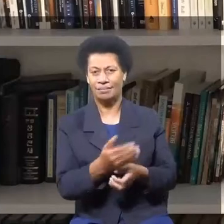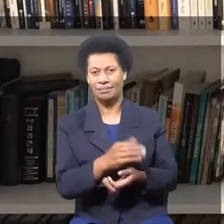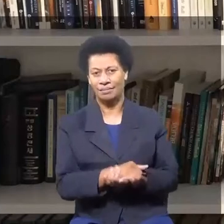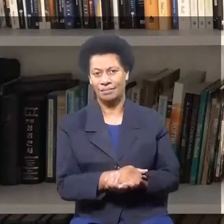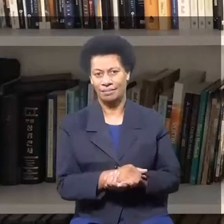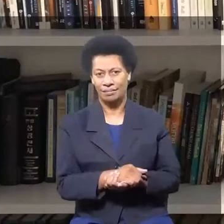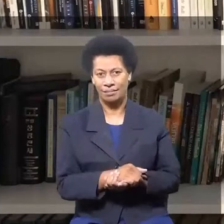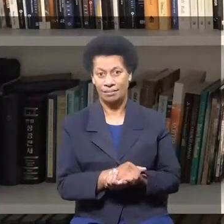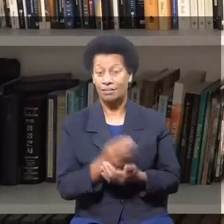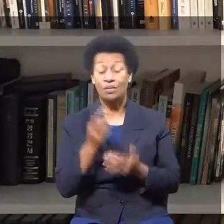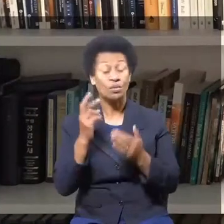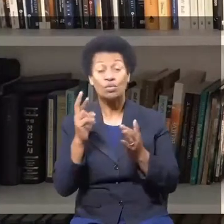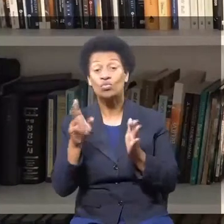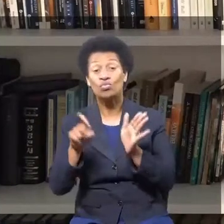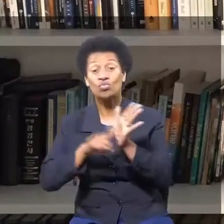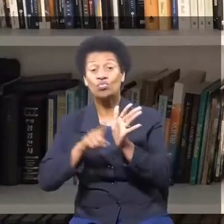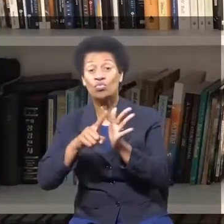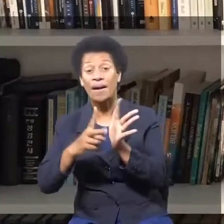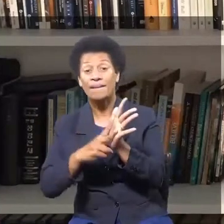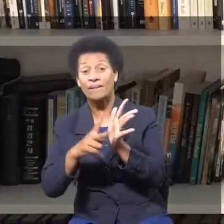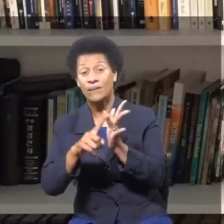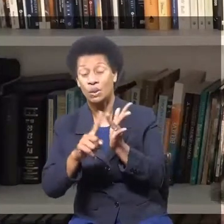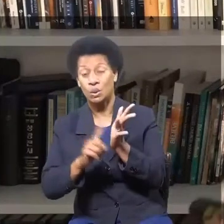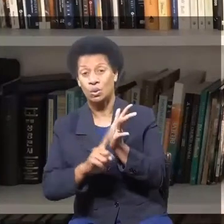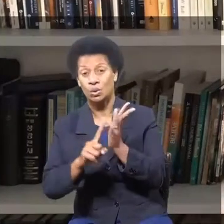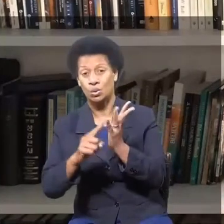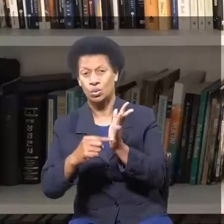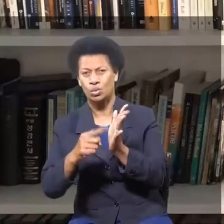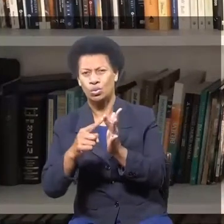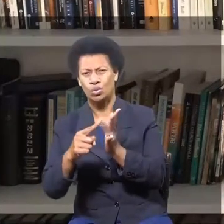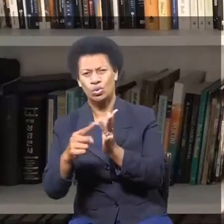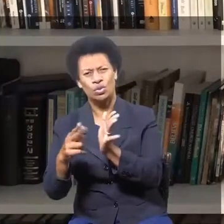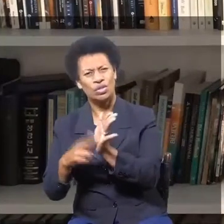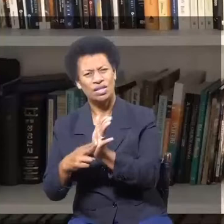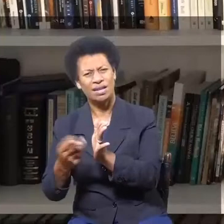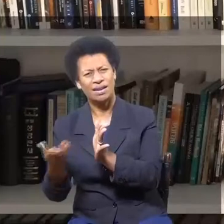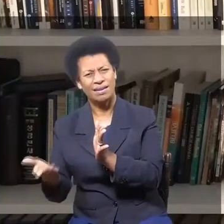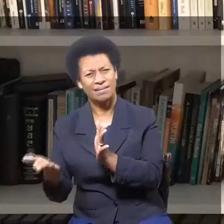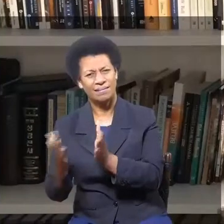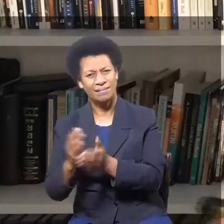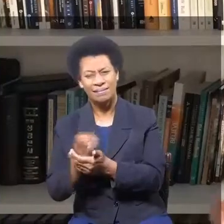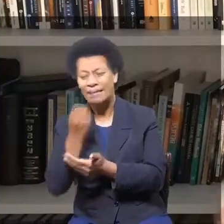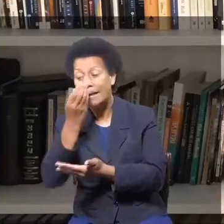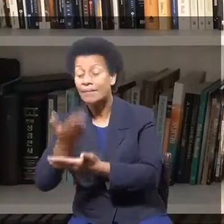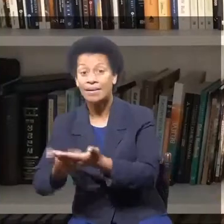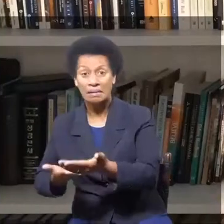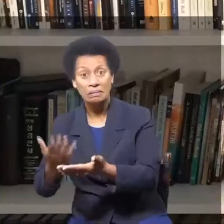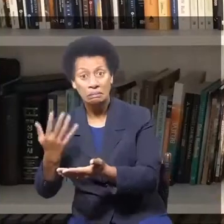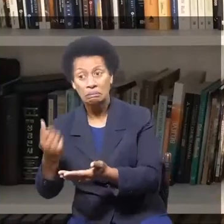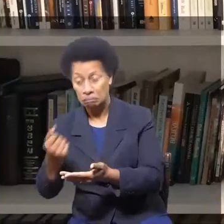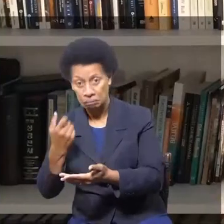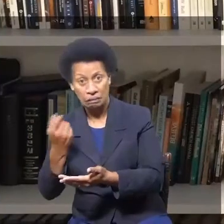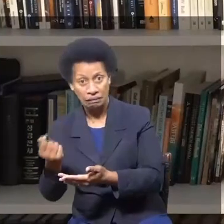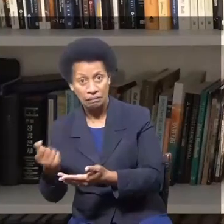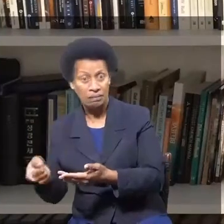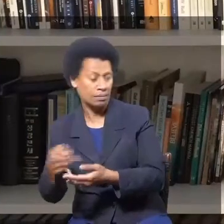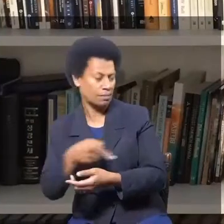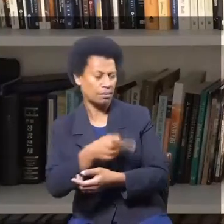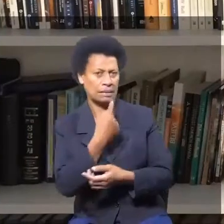there's all this evidence for evolution, but what about creation? Where's the evidence for